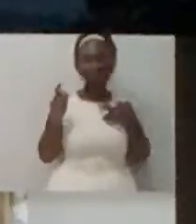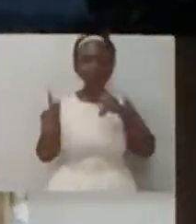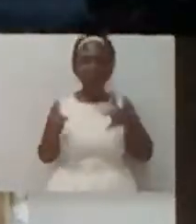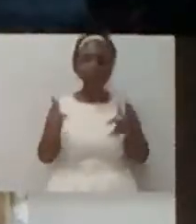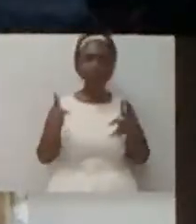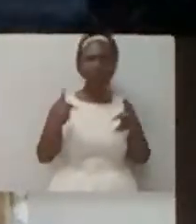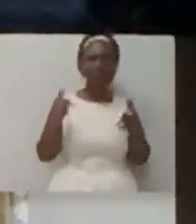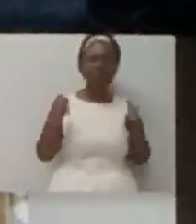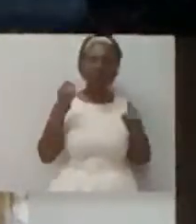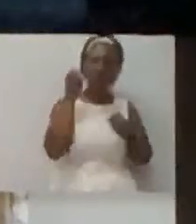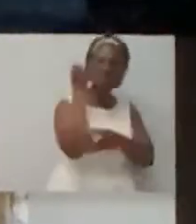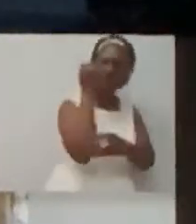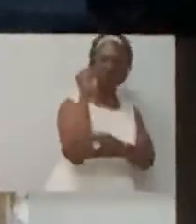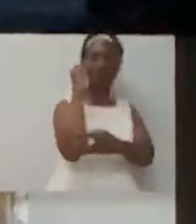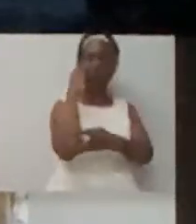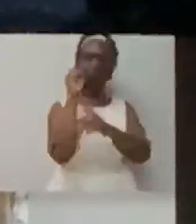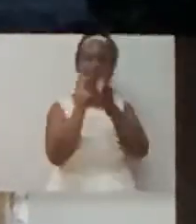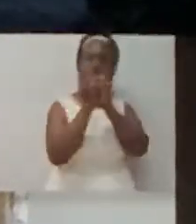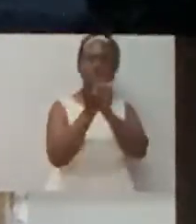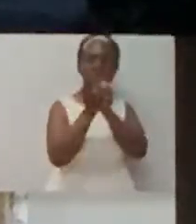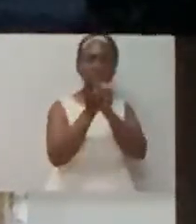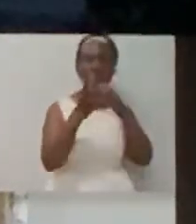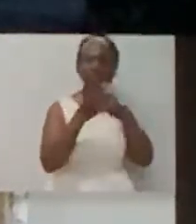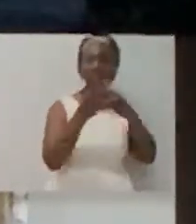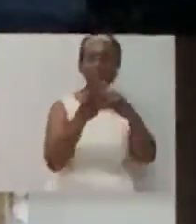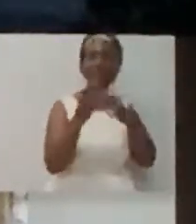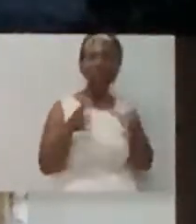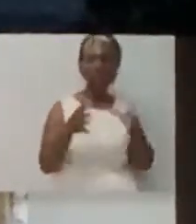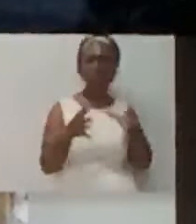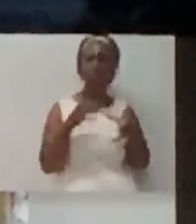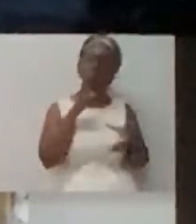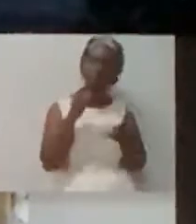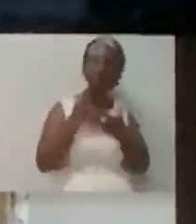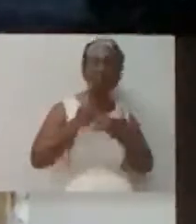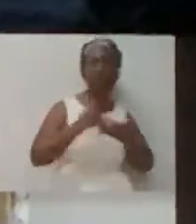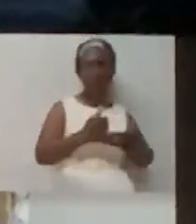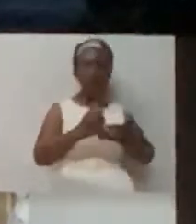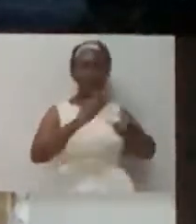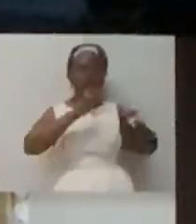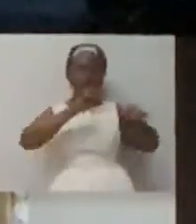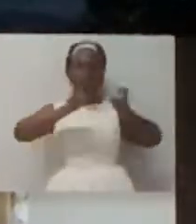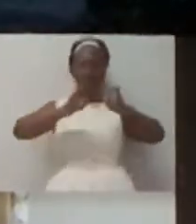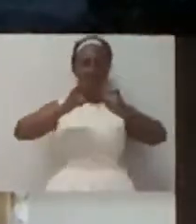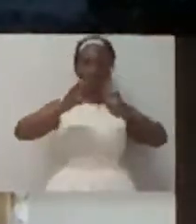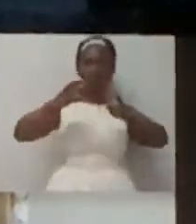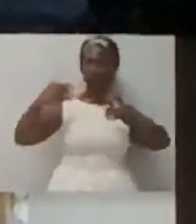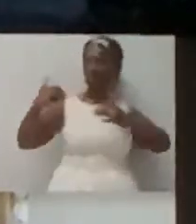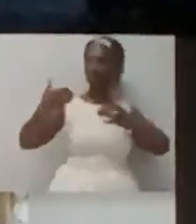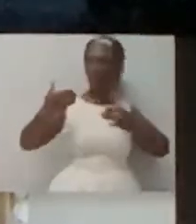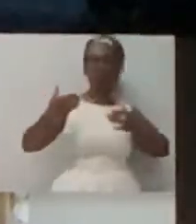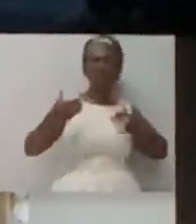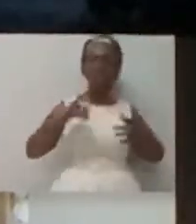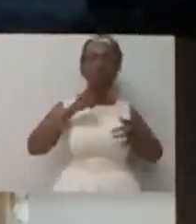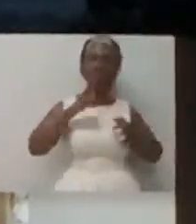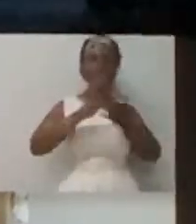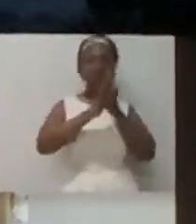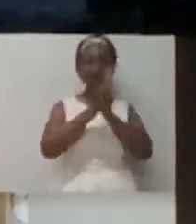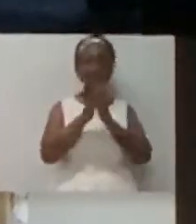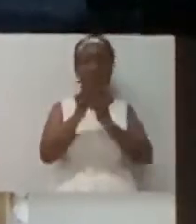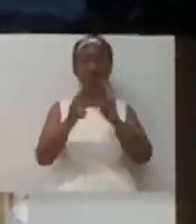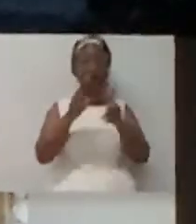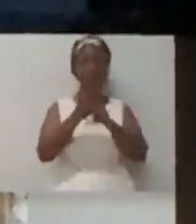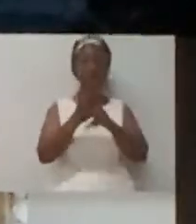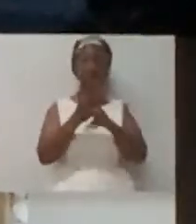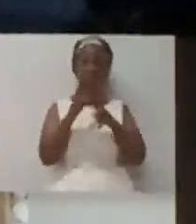acceptance, rallying for change, leading the way, making a difference. In short, just becoming the